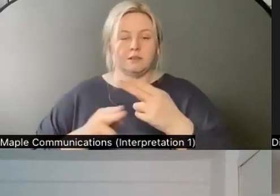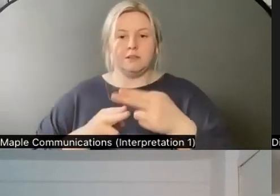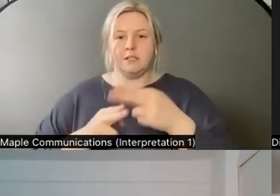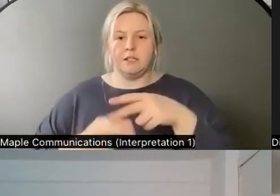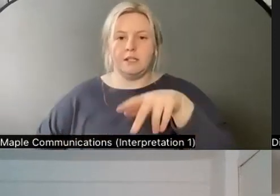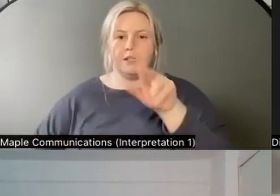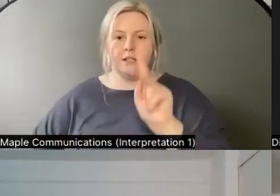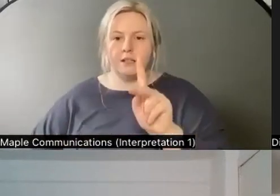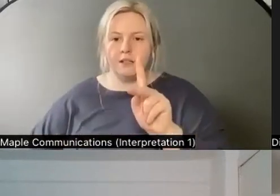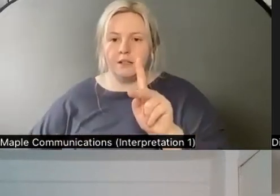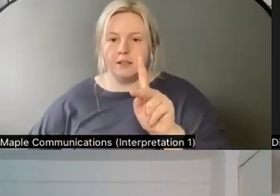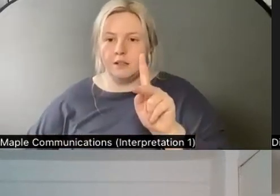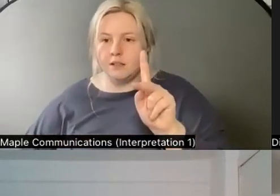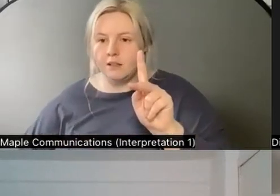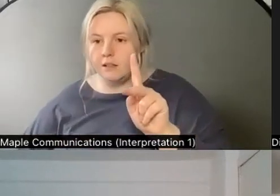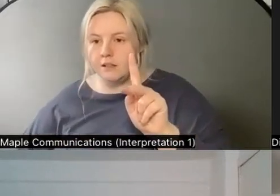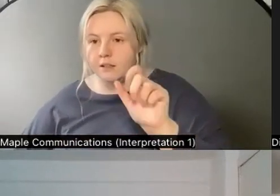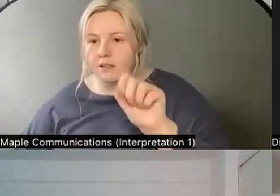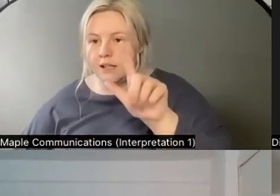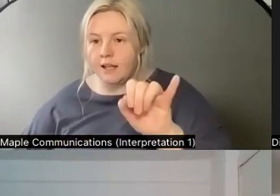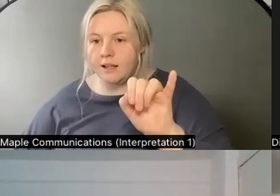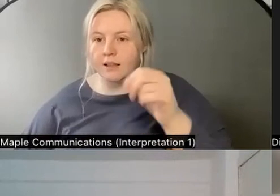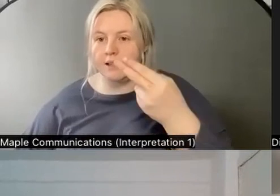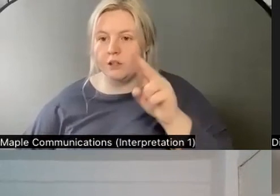Kaylee Kubik. And